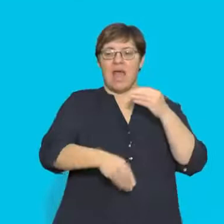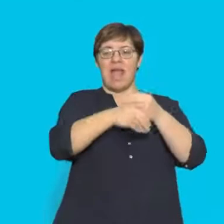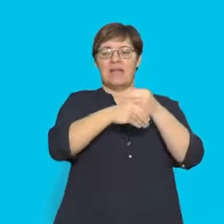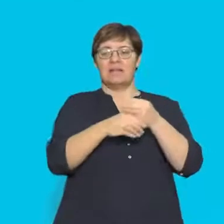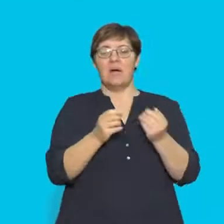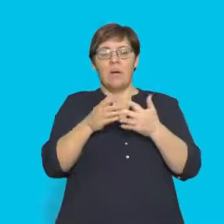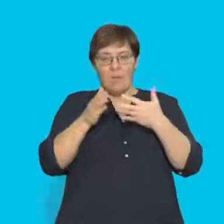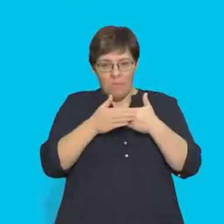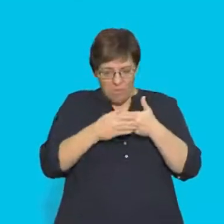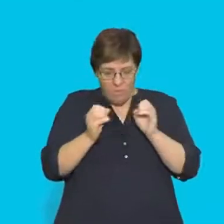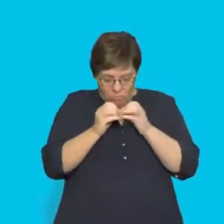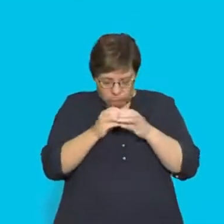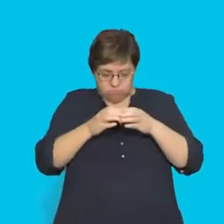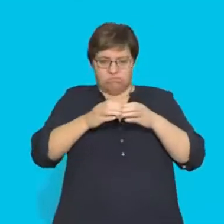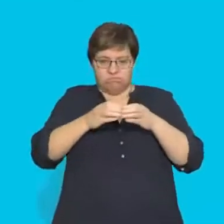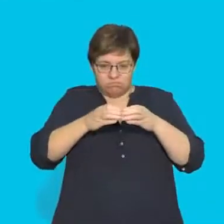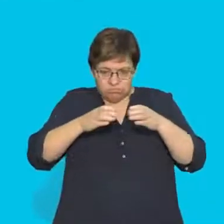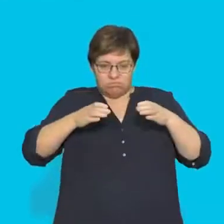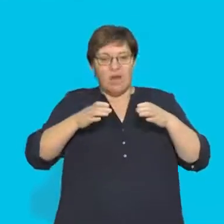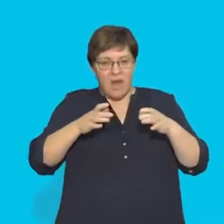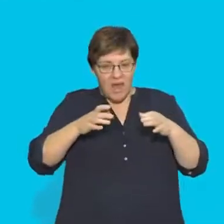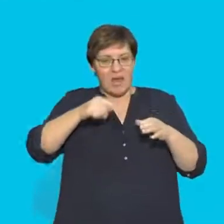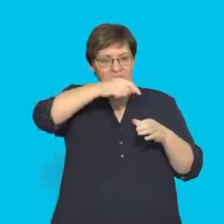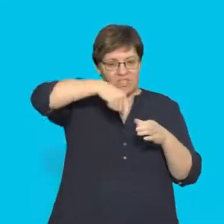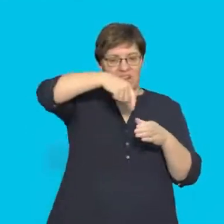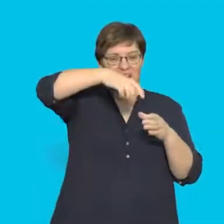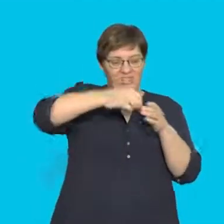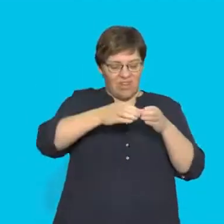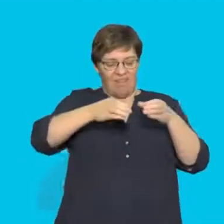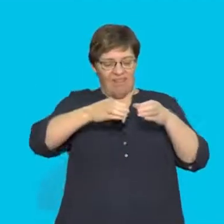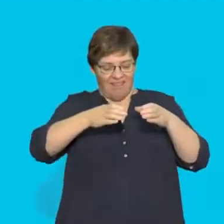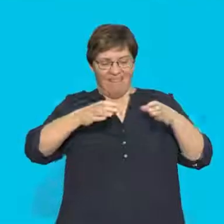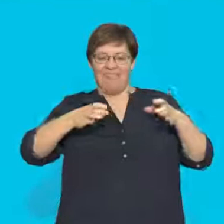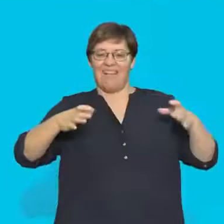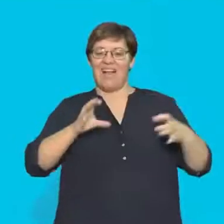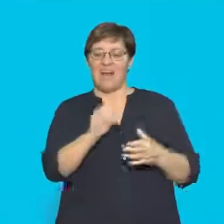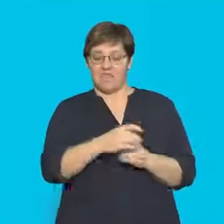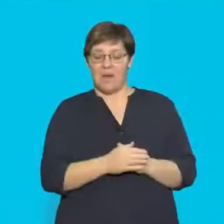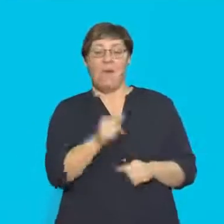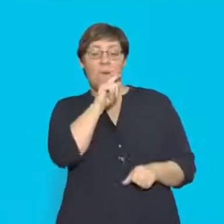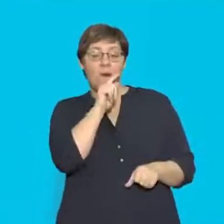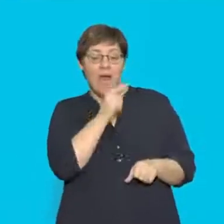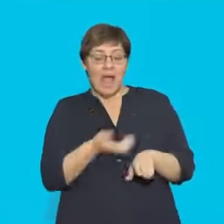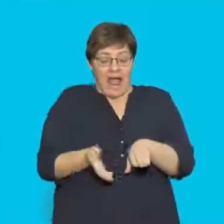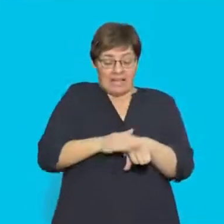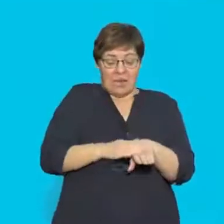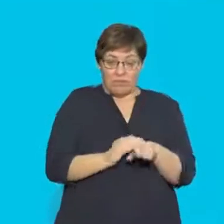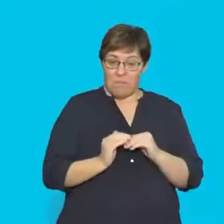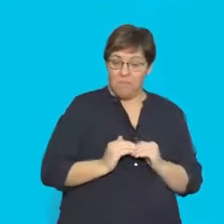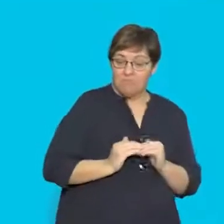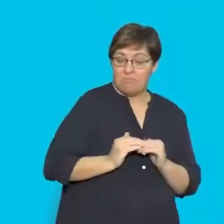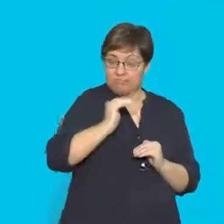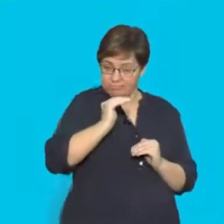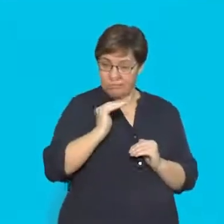bit more, it jumps and it forms this nice circular pattern. So clearly by increasing the